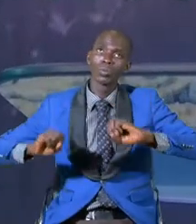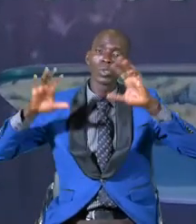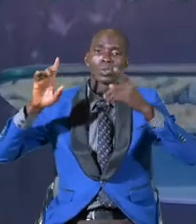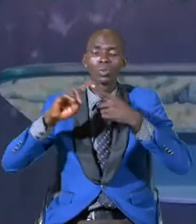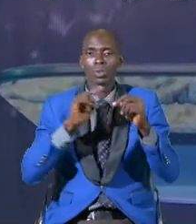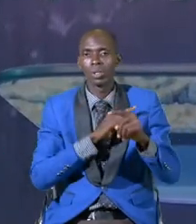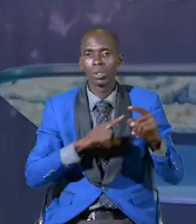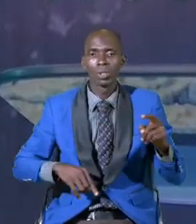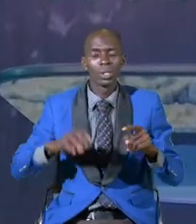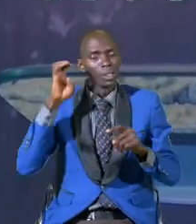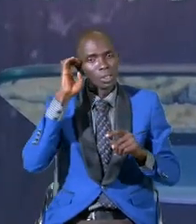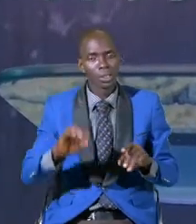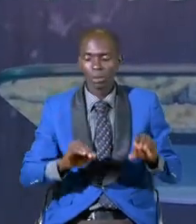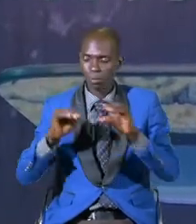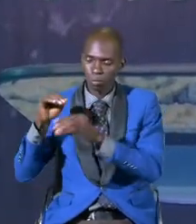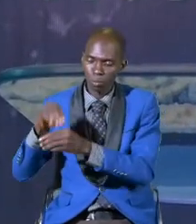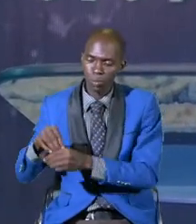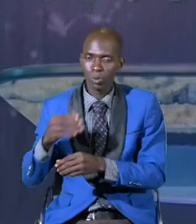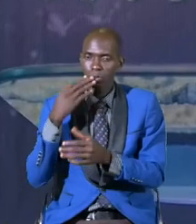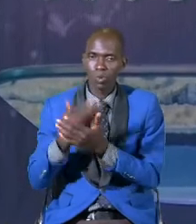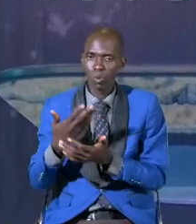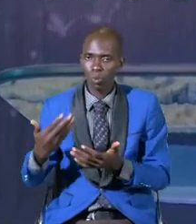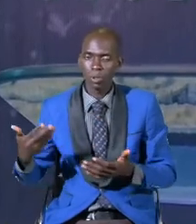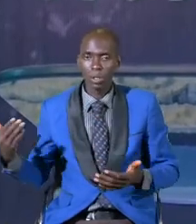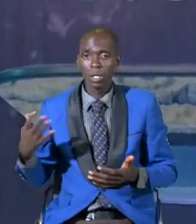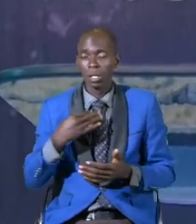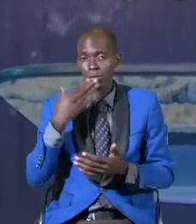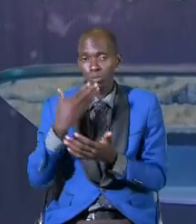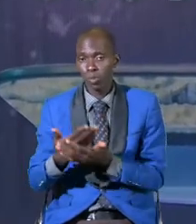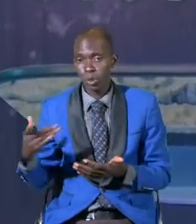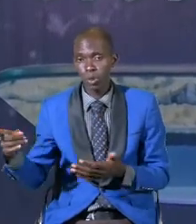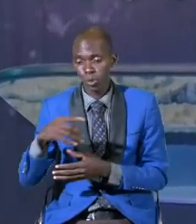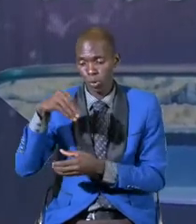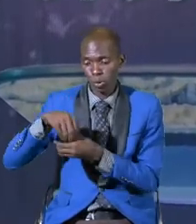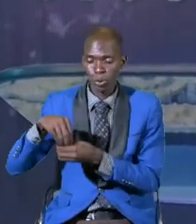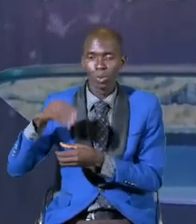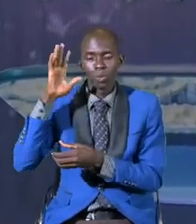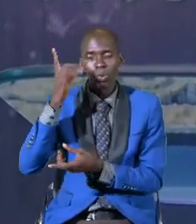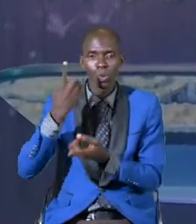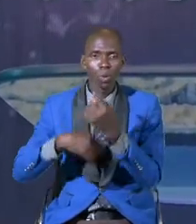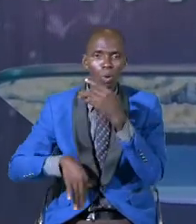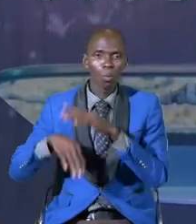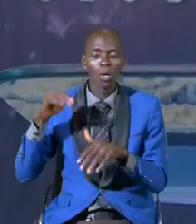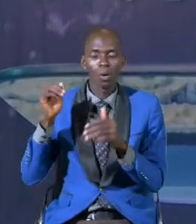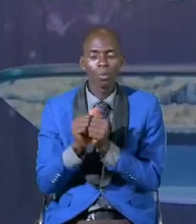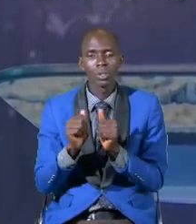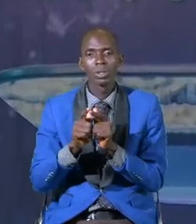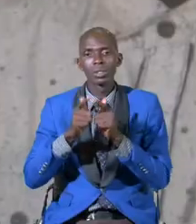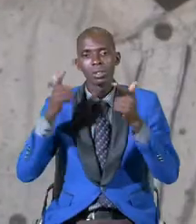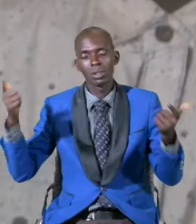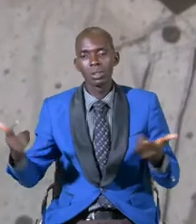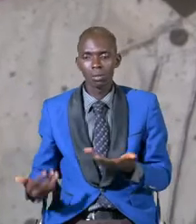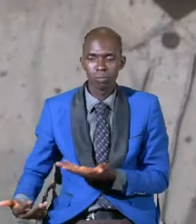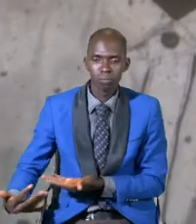seed everywhere, and the good seed you sow will come up with a lot of good harvest in your life in Jesus'